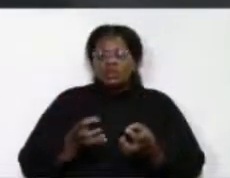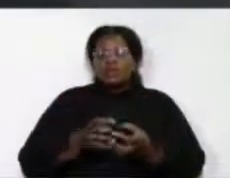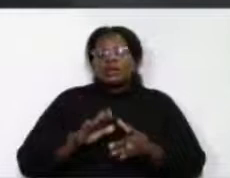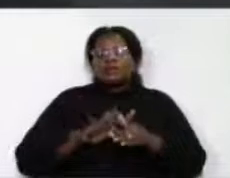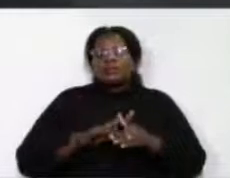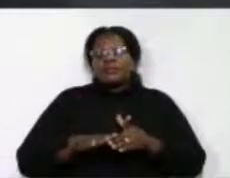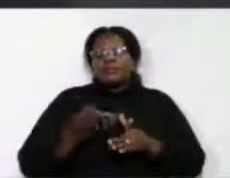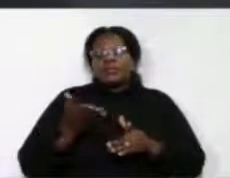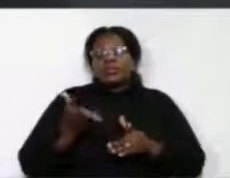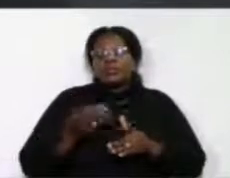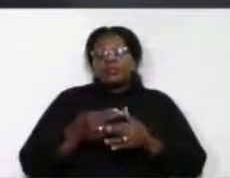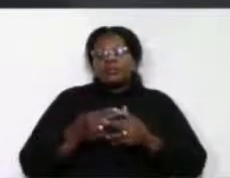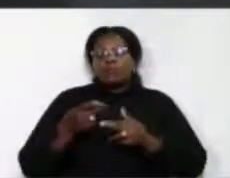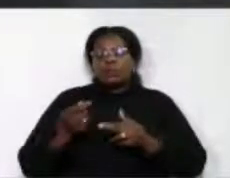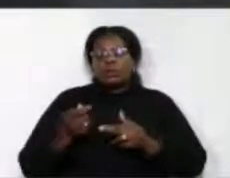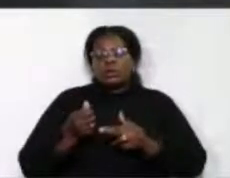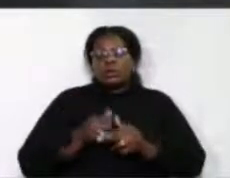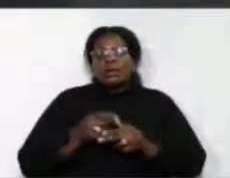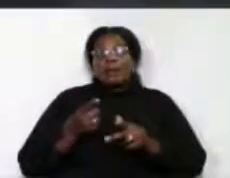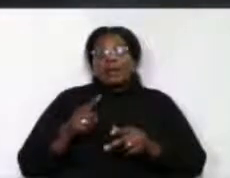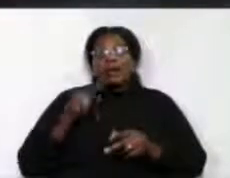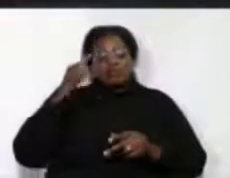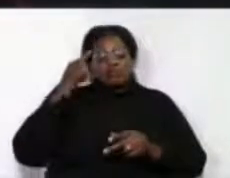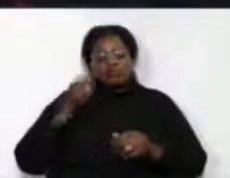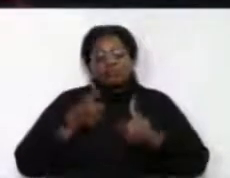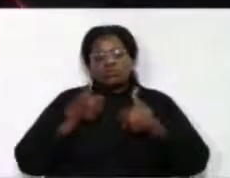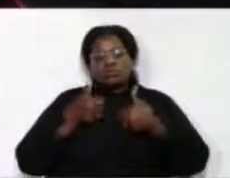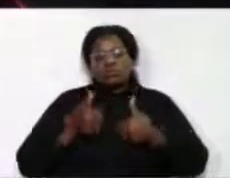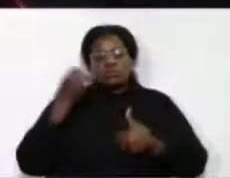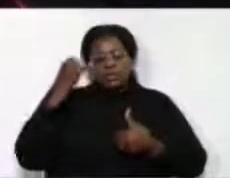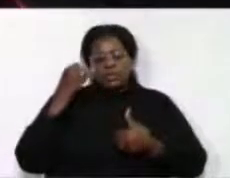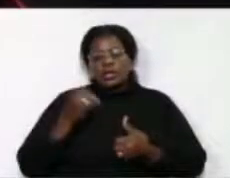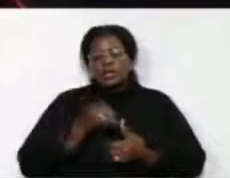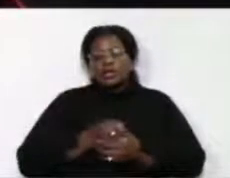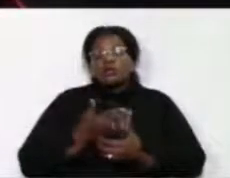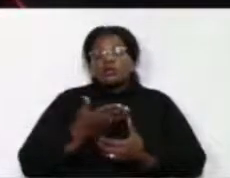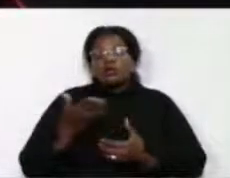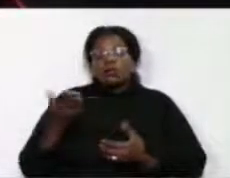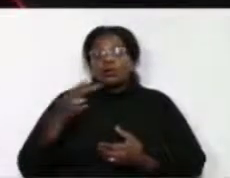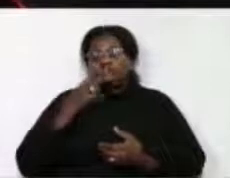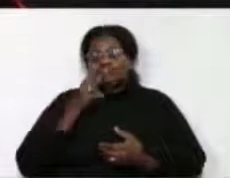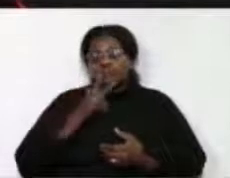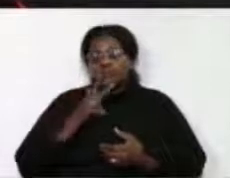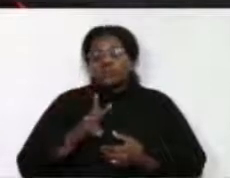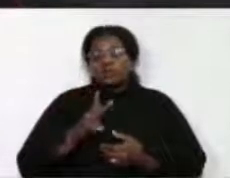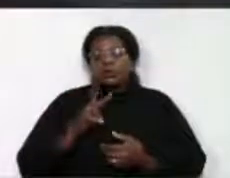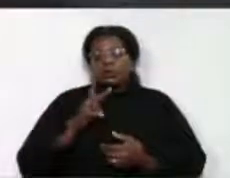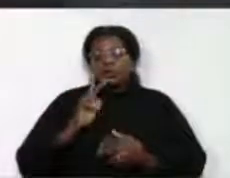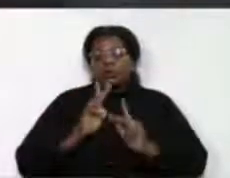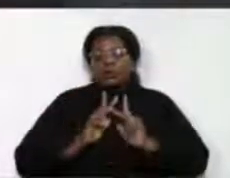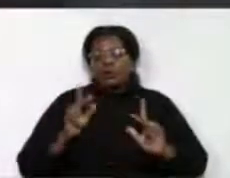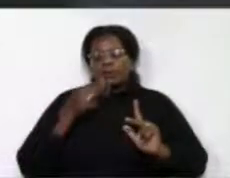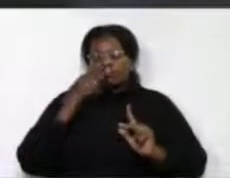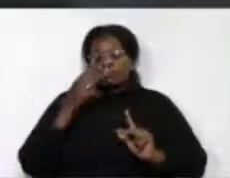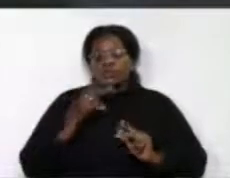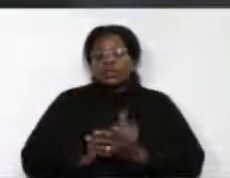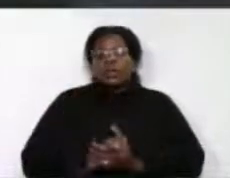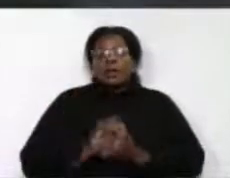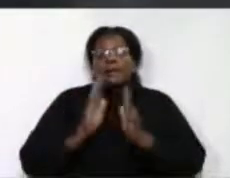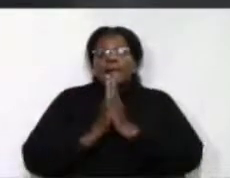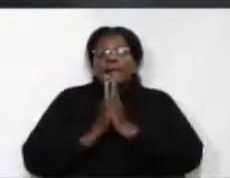I think it's a good initiative. So to all our viewers, please go to that website and really just check. Maybe you